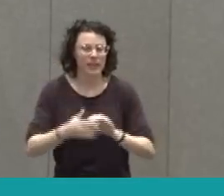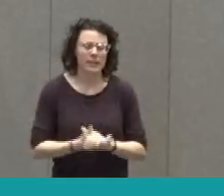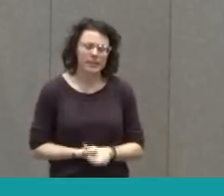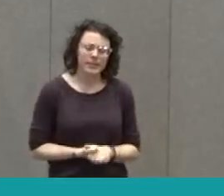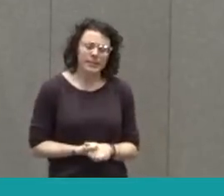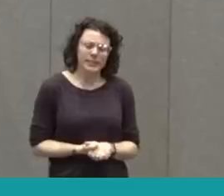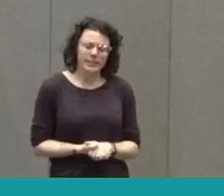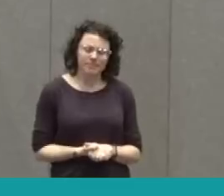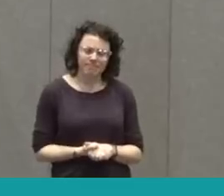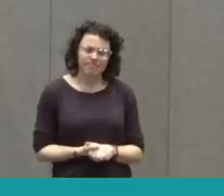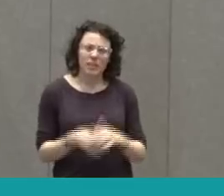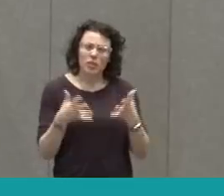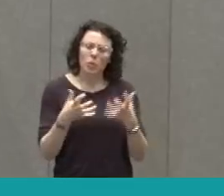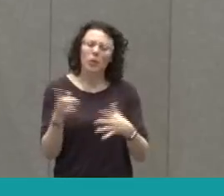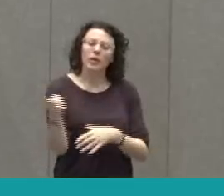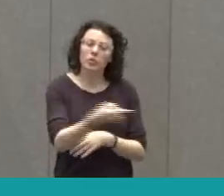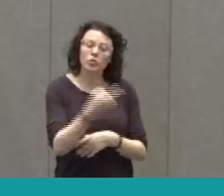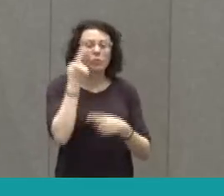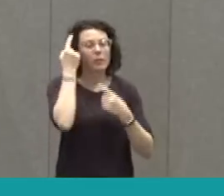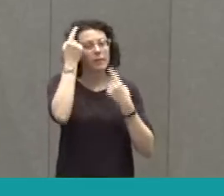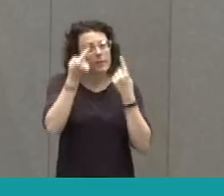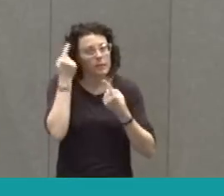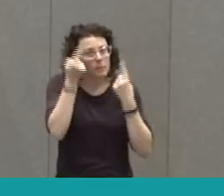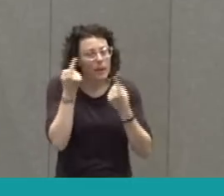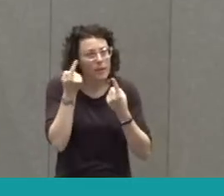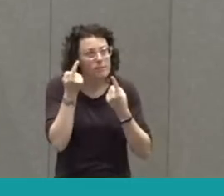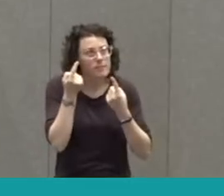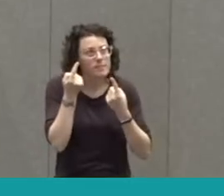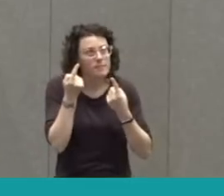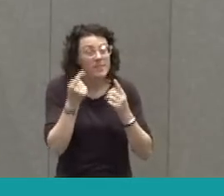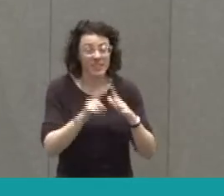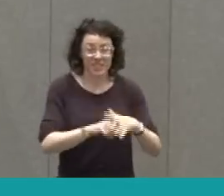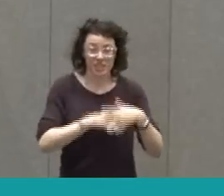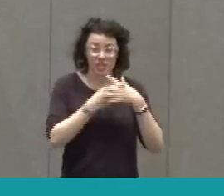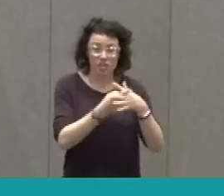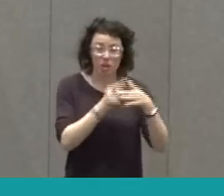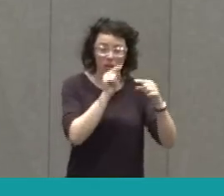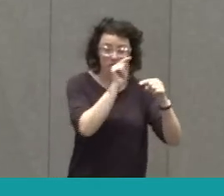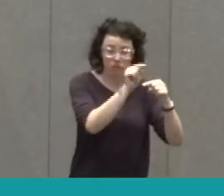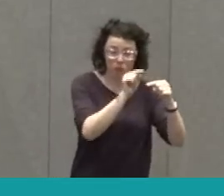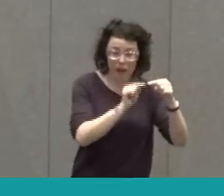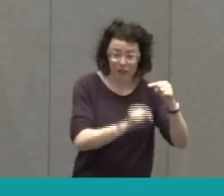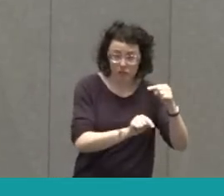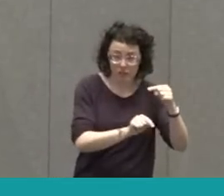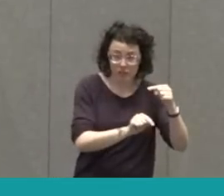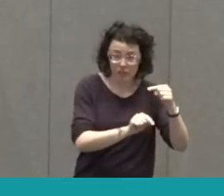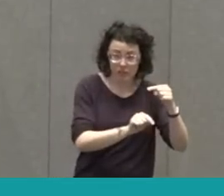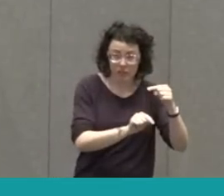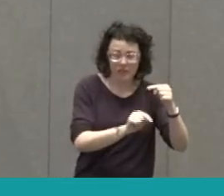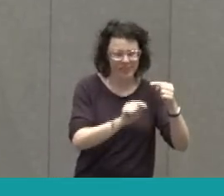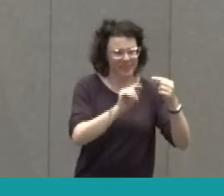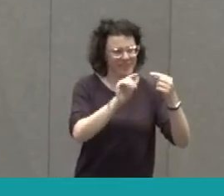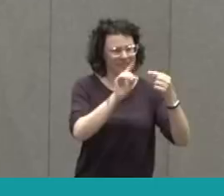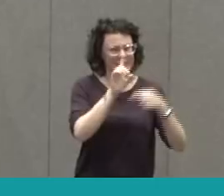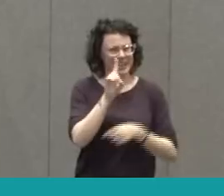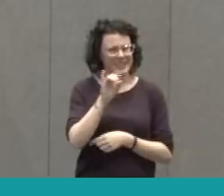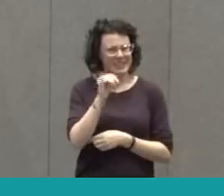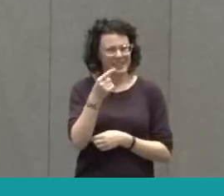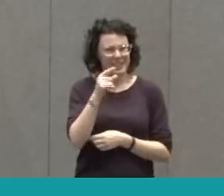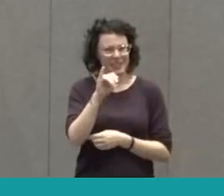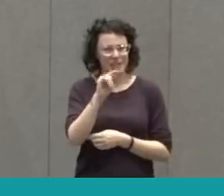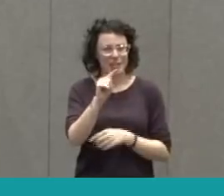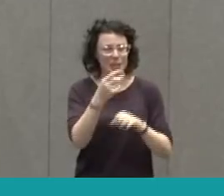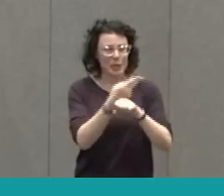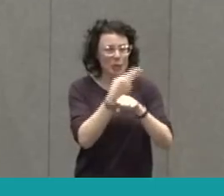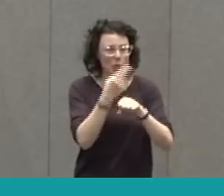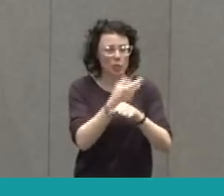about what could you start off with that would help you out to be able to get a digit where none